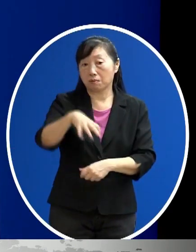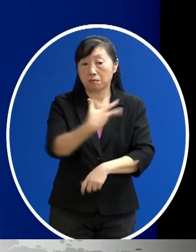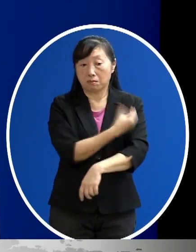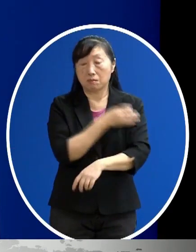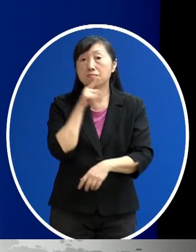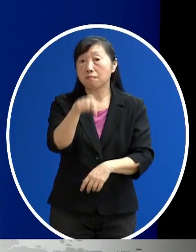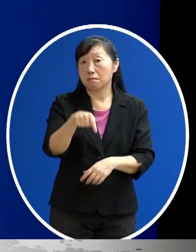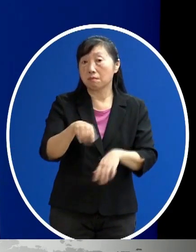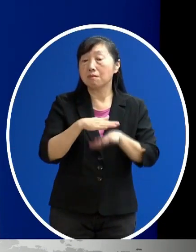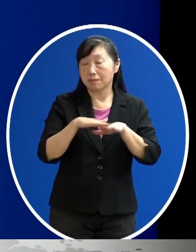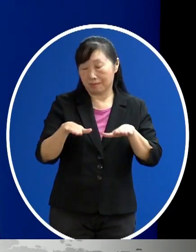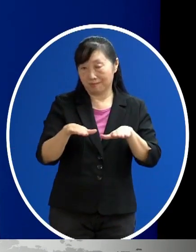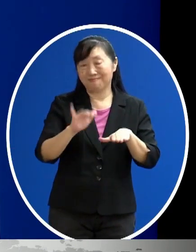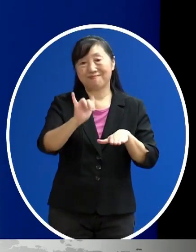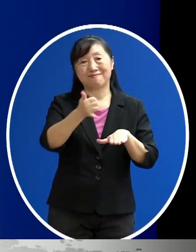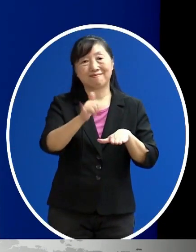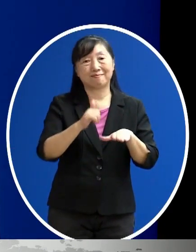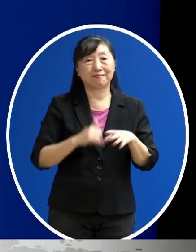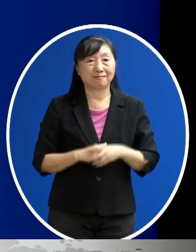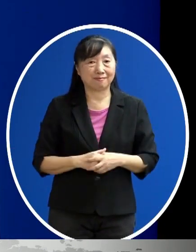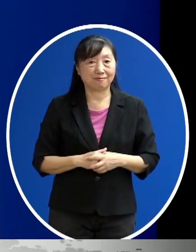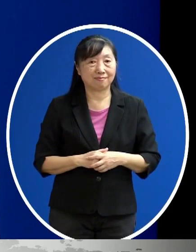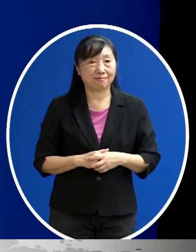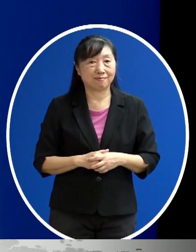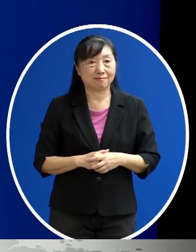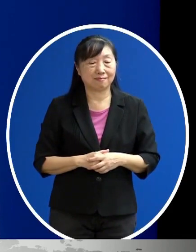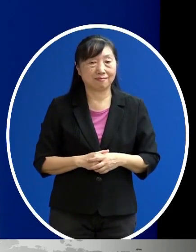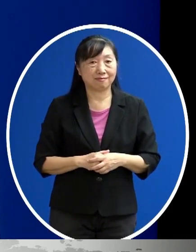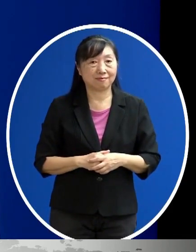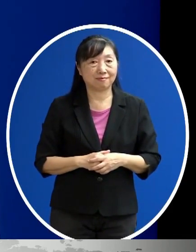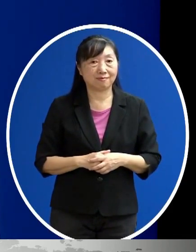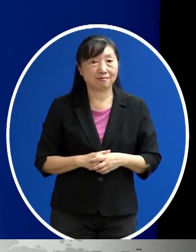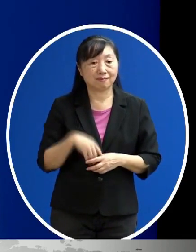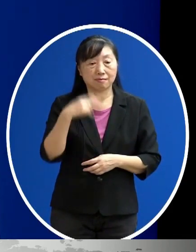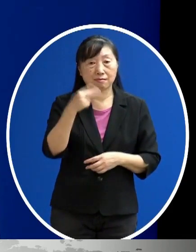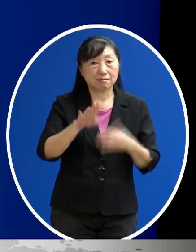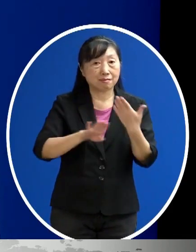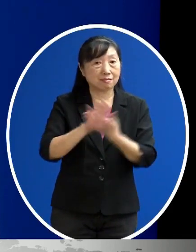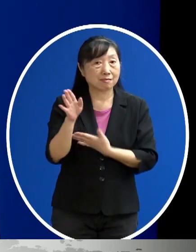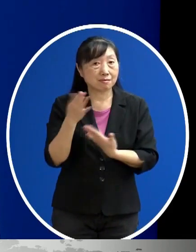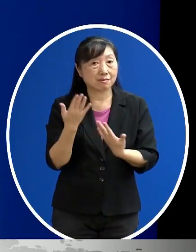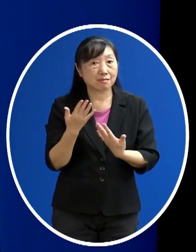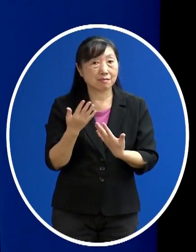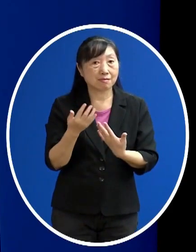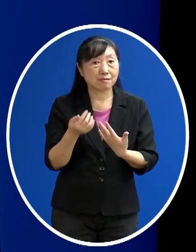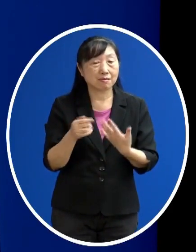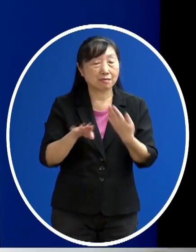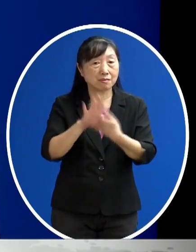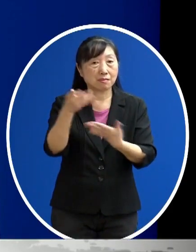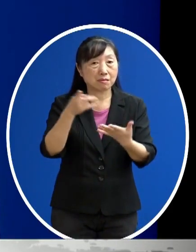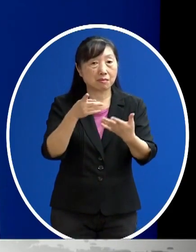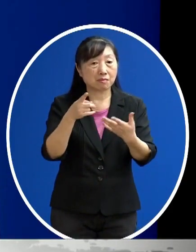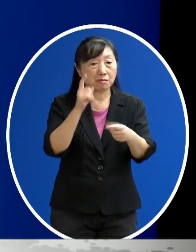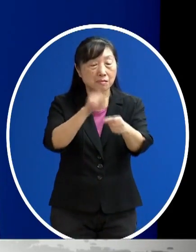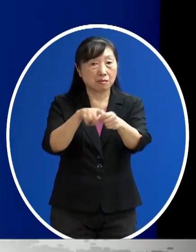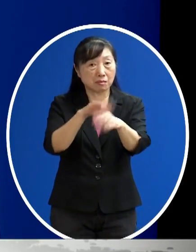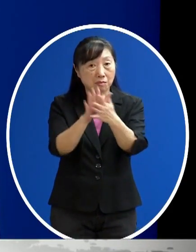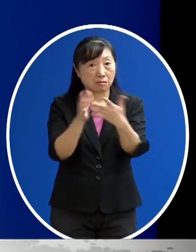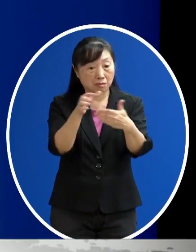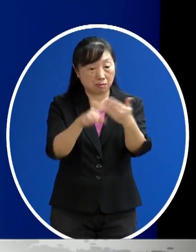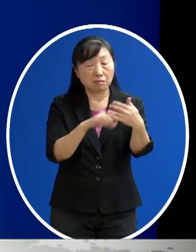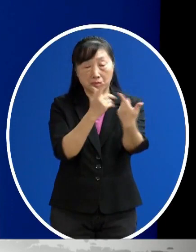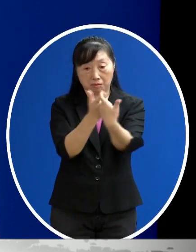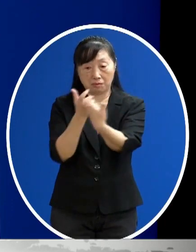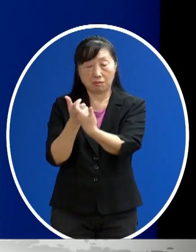relevant requirements, it is our conclusion that Medigen's vaccine is free of safety concerns. In addition, it is in line with